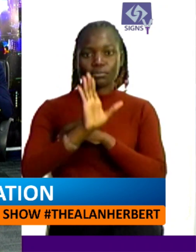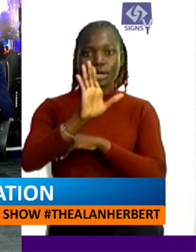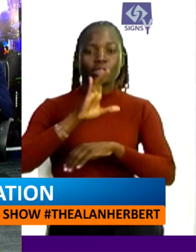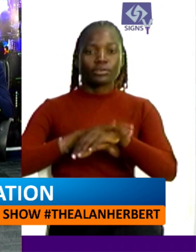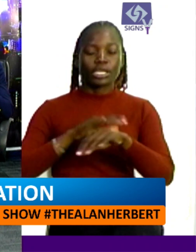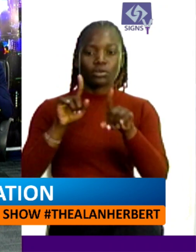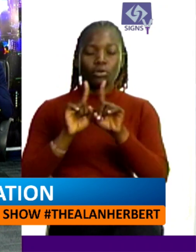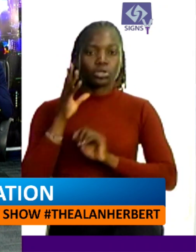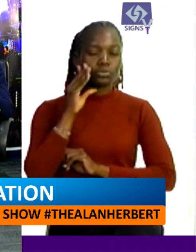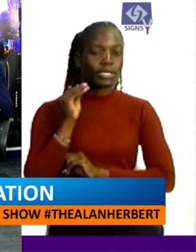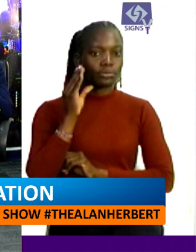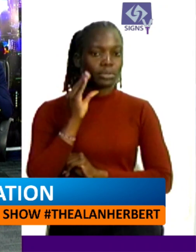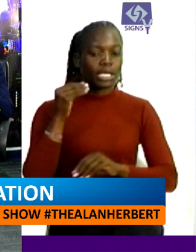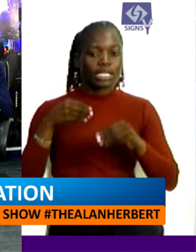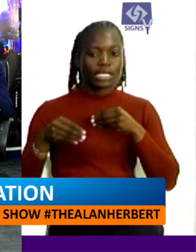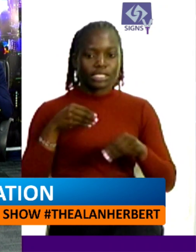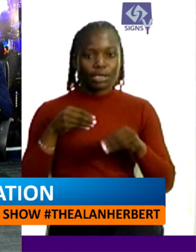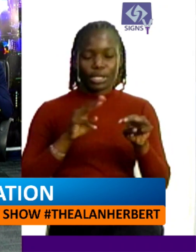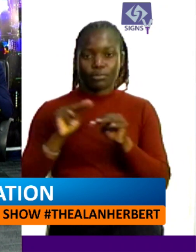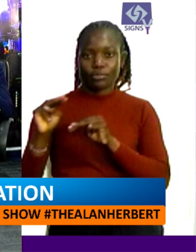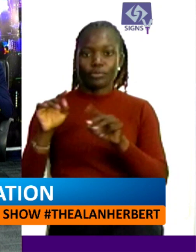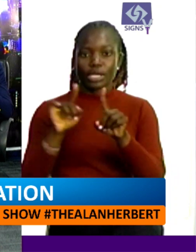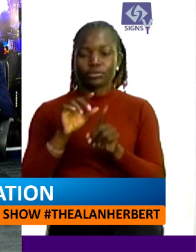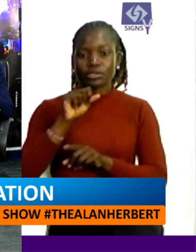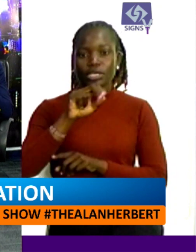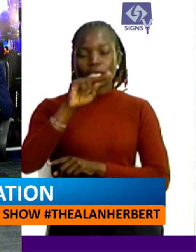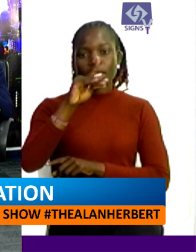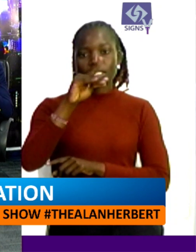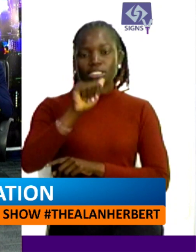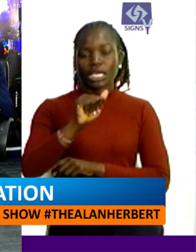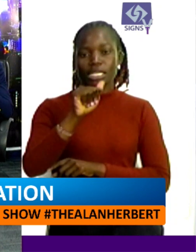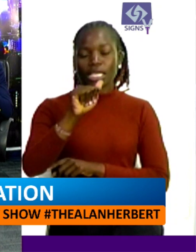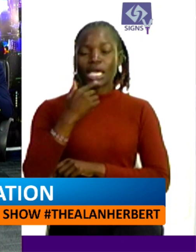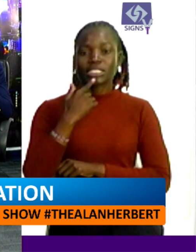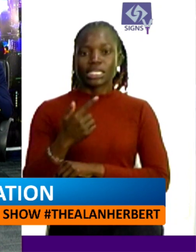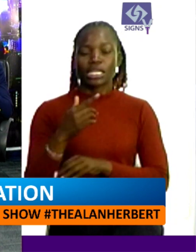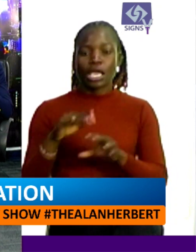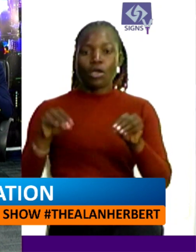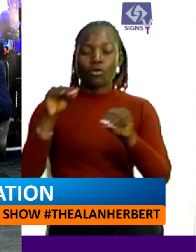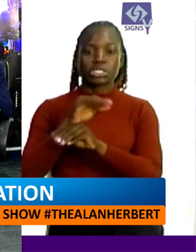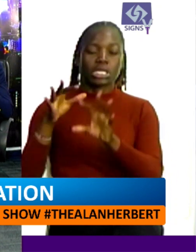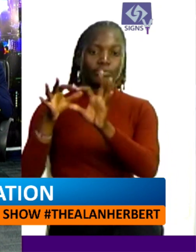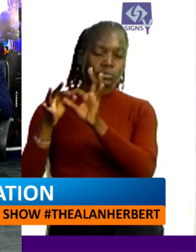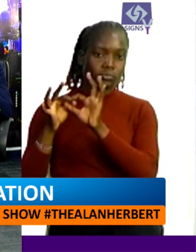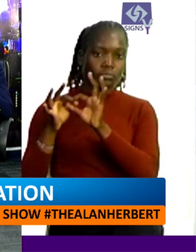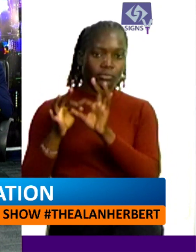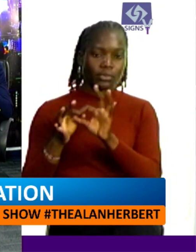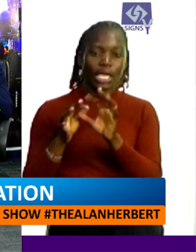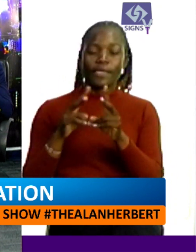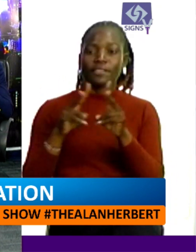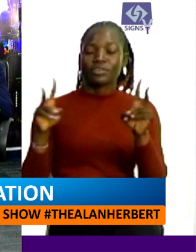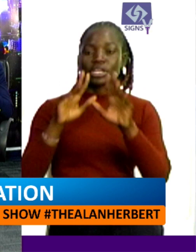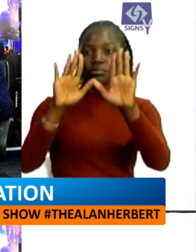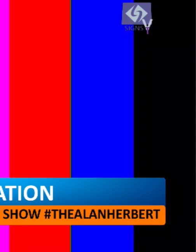get to also experience the disability movement. And as Sande has said, that cross-culture experience and exchange is very important, and